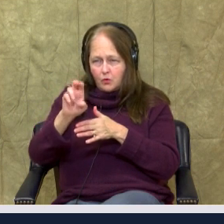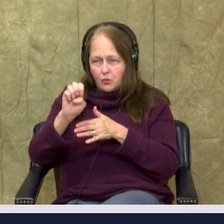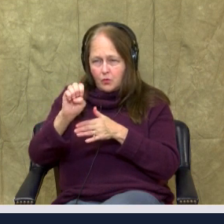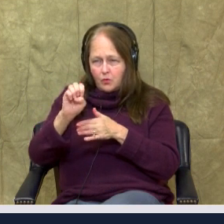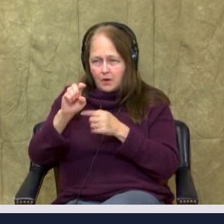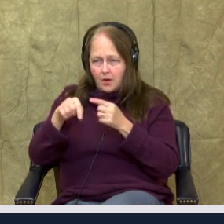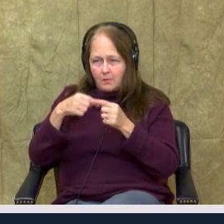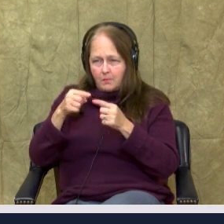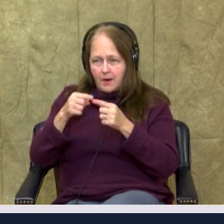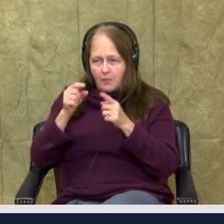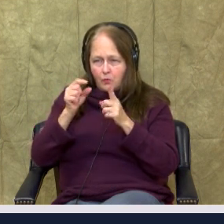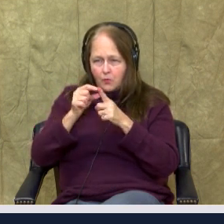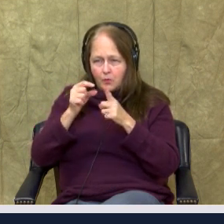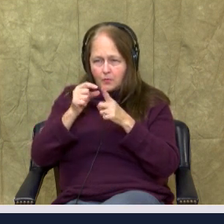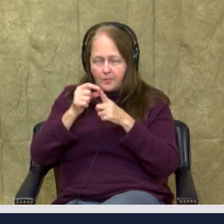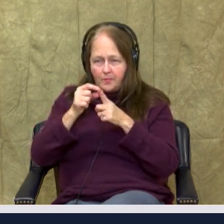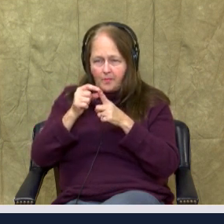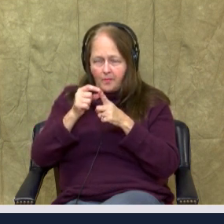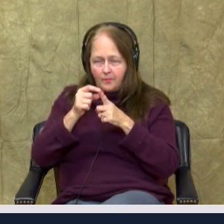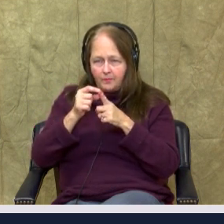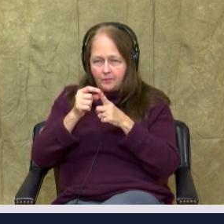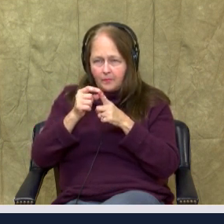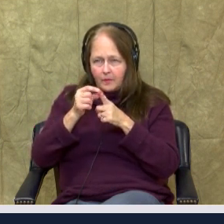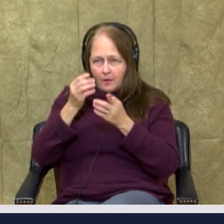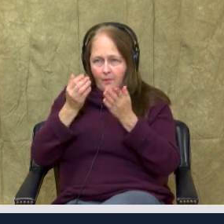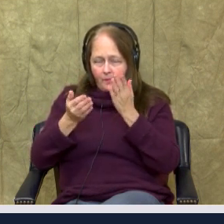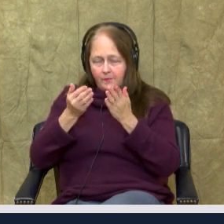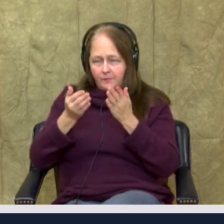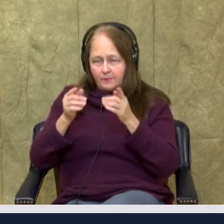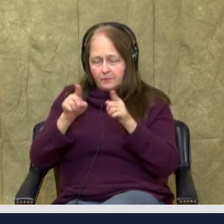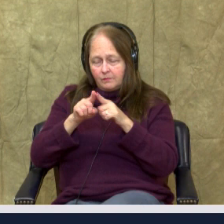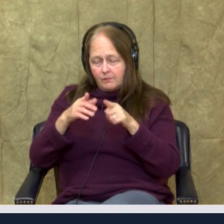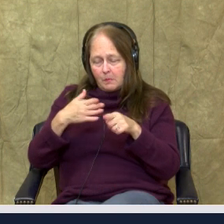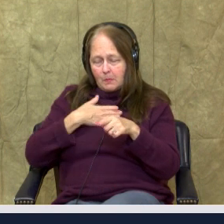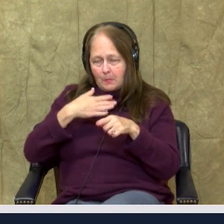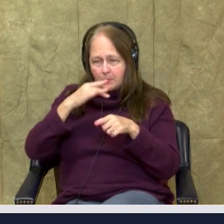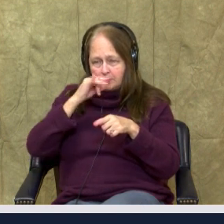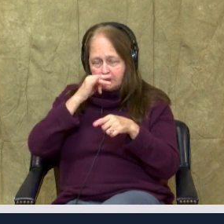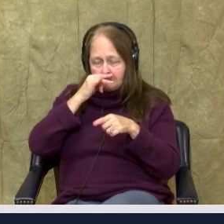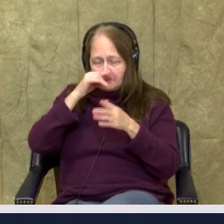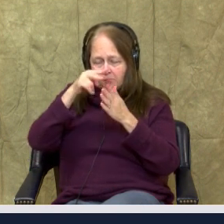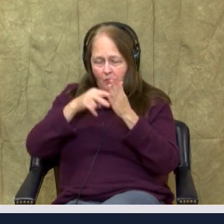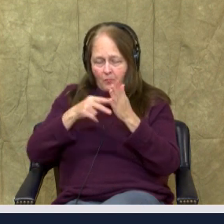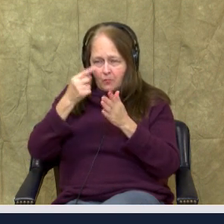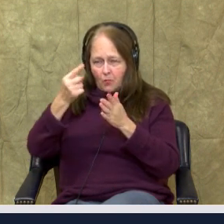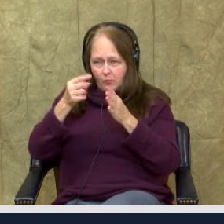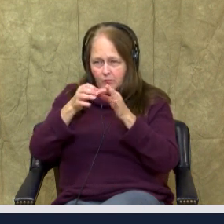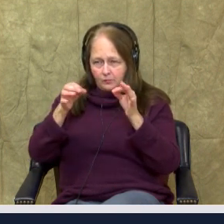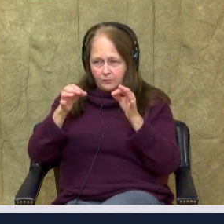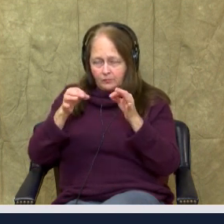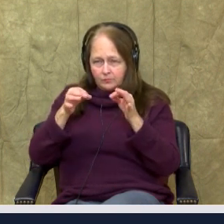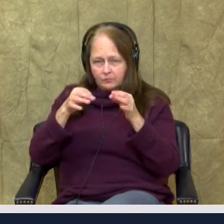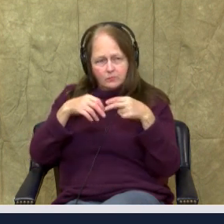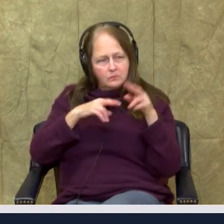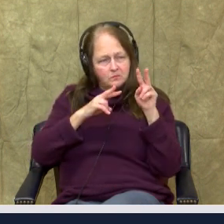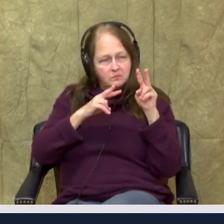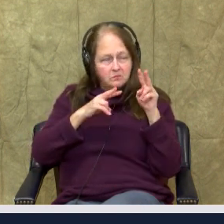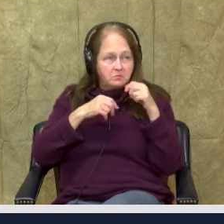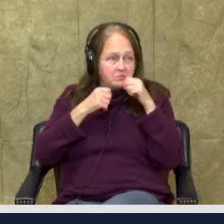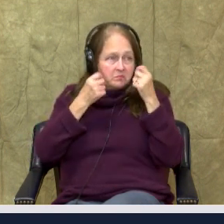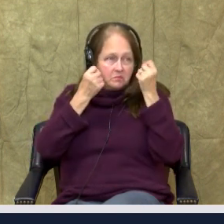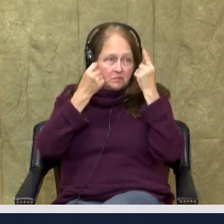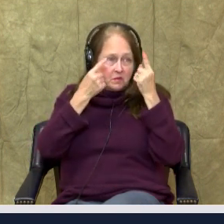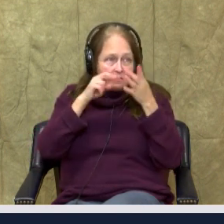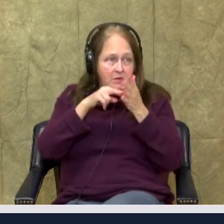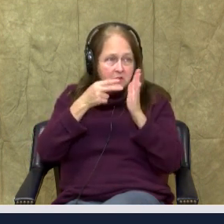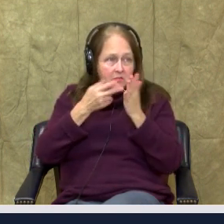am sure that many of you might pull the same tactics that my kids do, and you read one sentence, and then you look at me and say, I don't understand